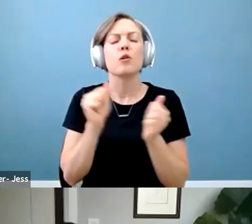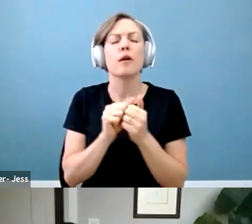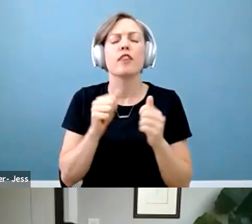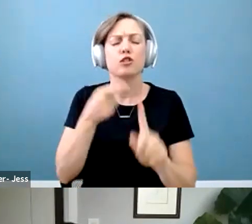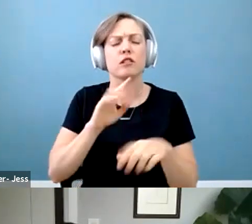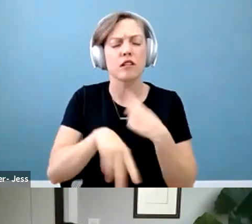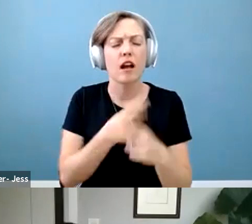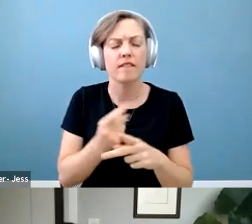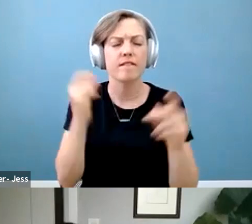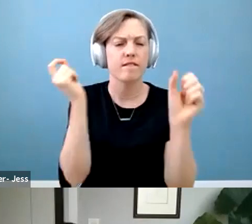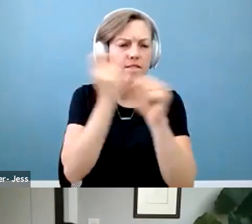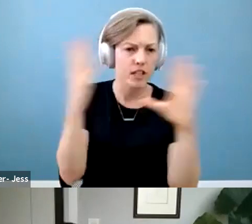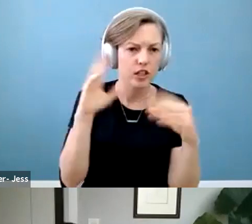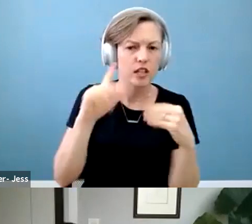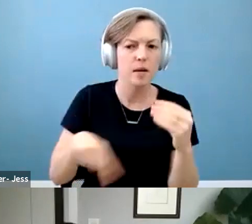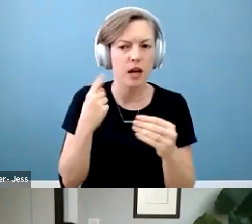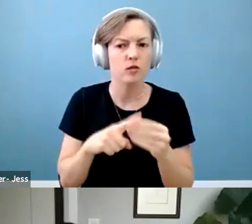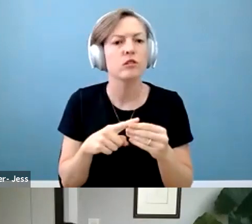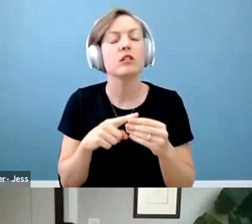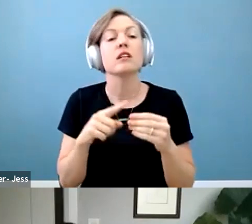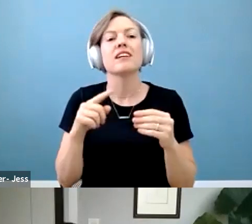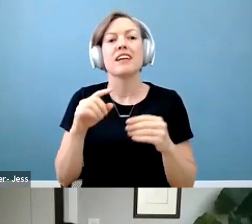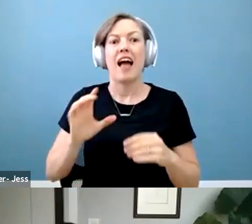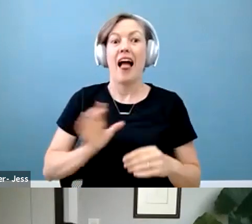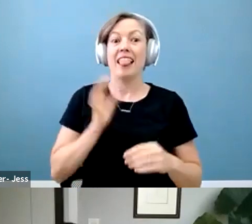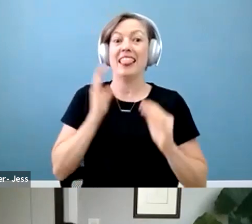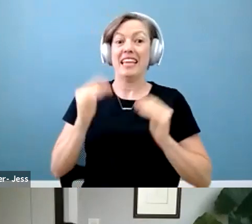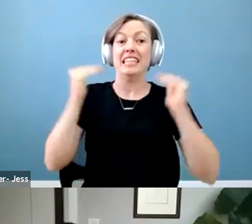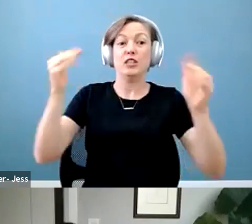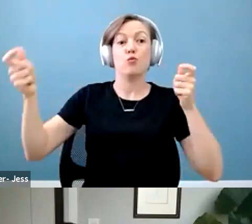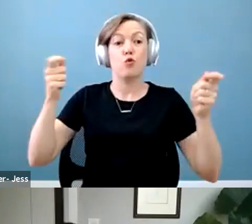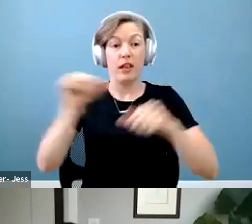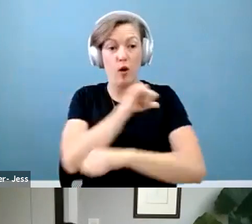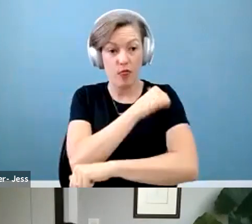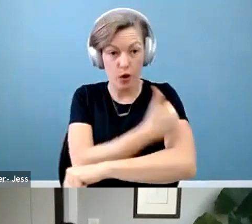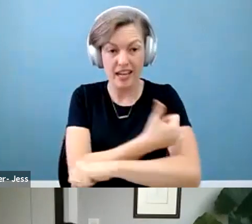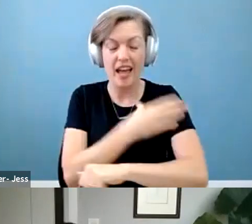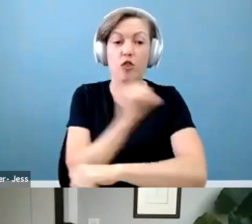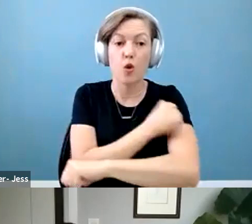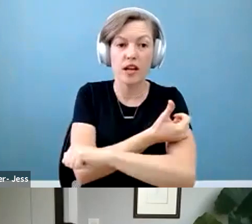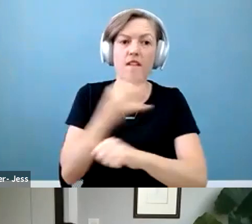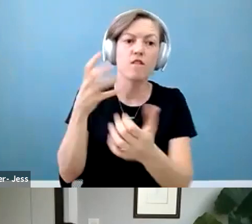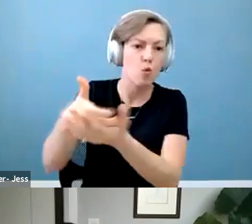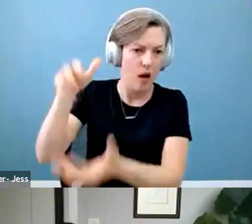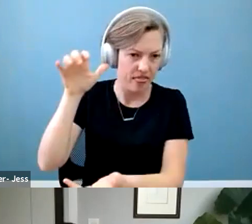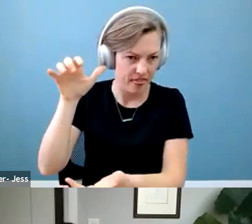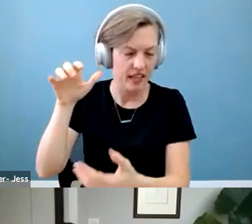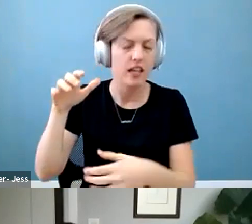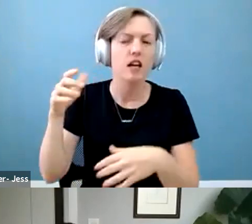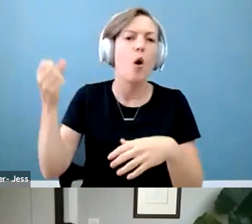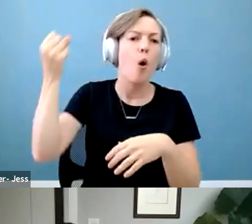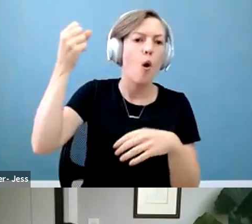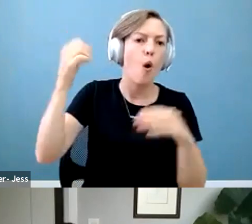vision about elite ruling authority and the authority of the wealthy